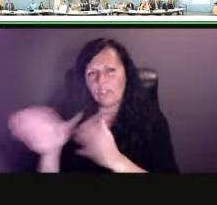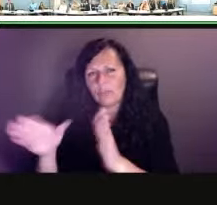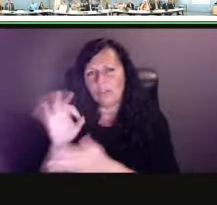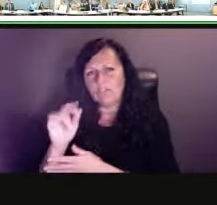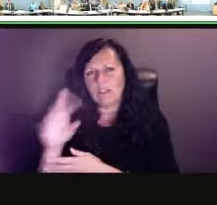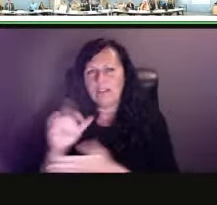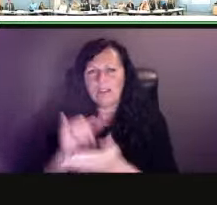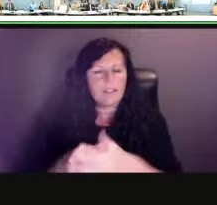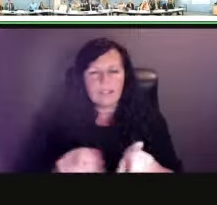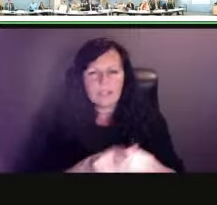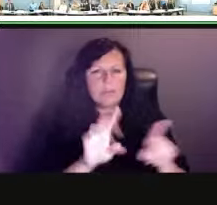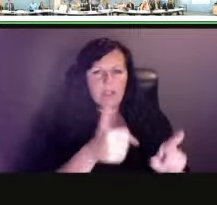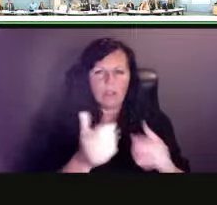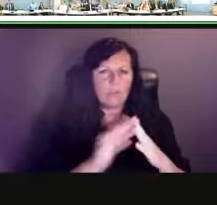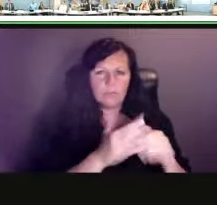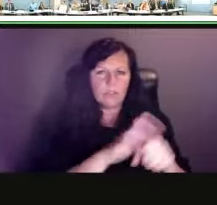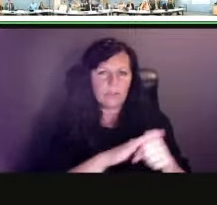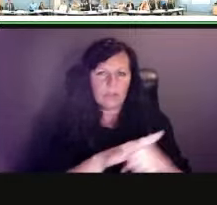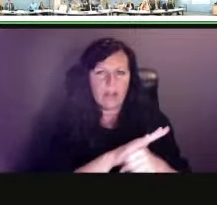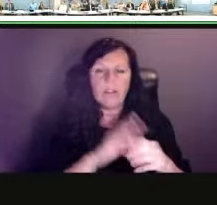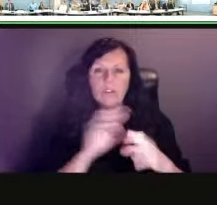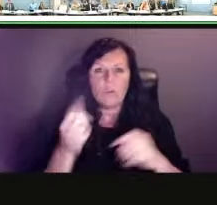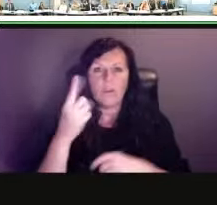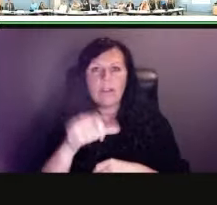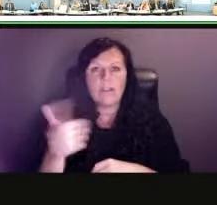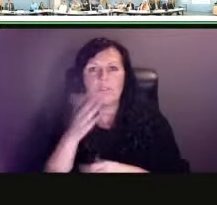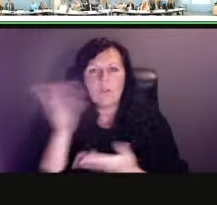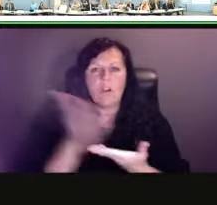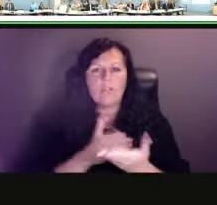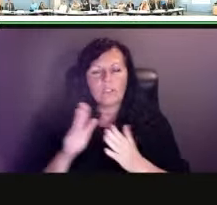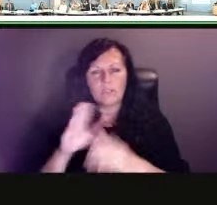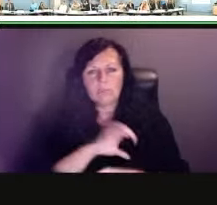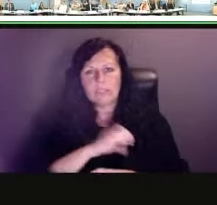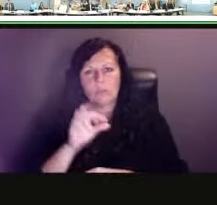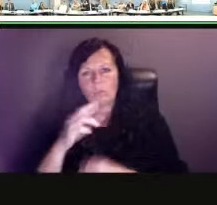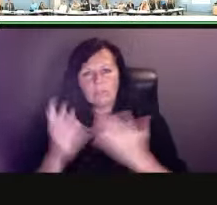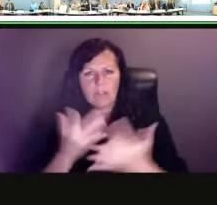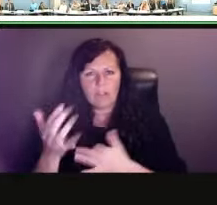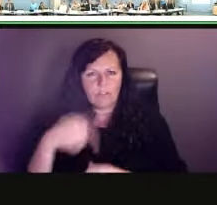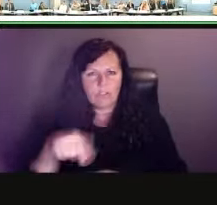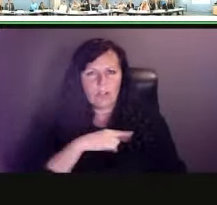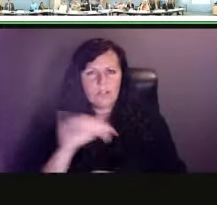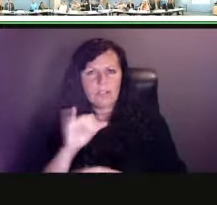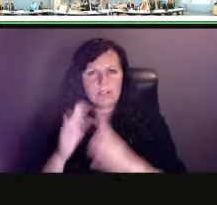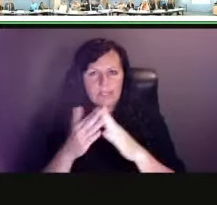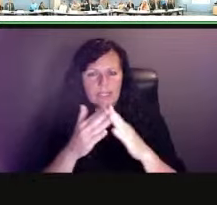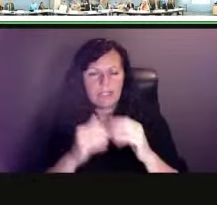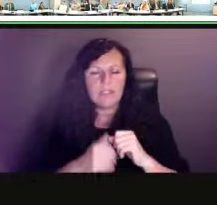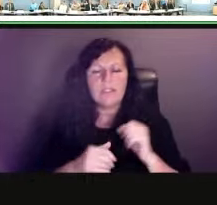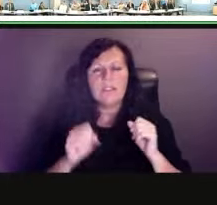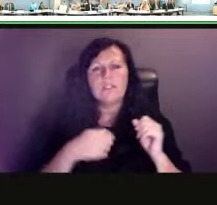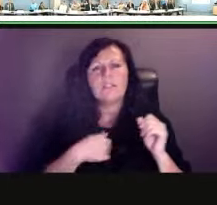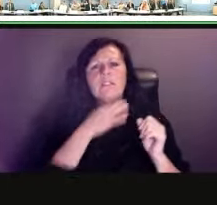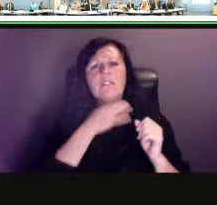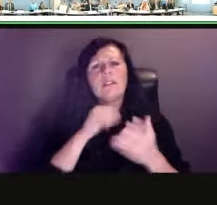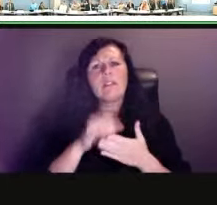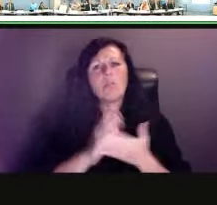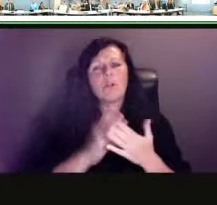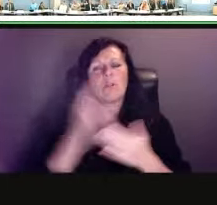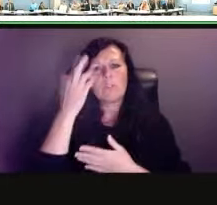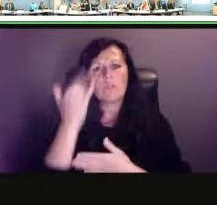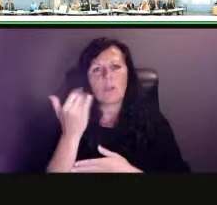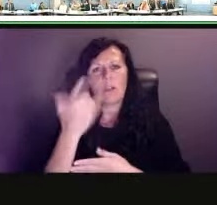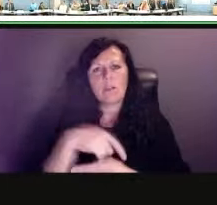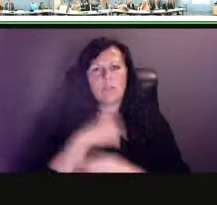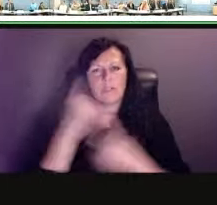gonna provide police and fire for us as a city. So is that part of the reason why, you know, we're looking at such substantial